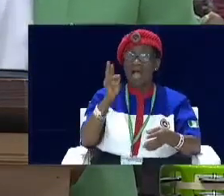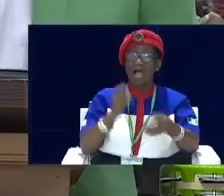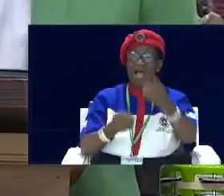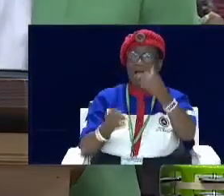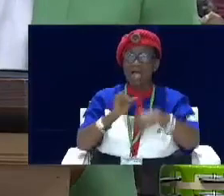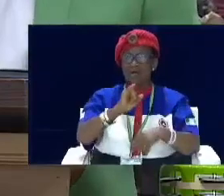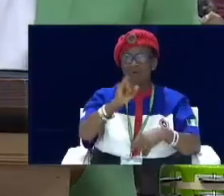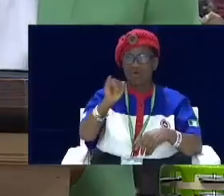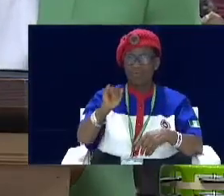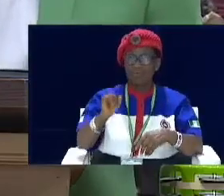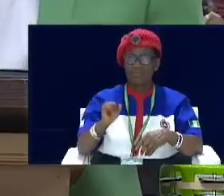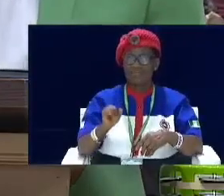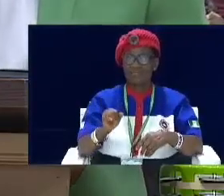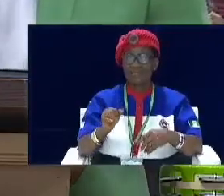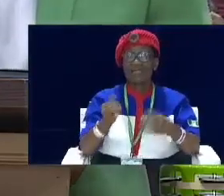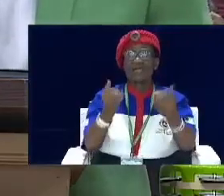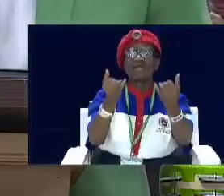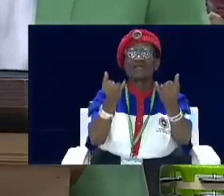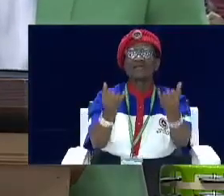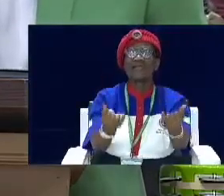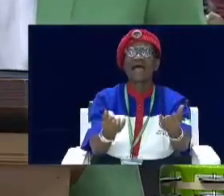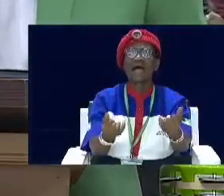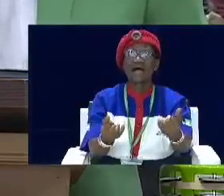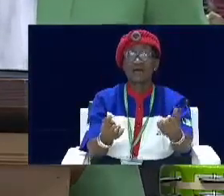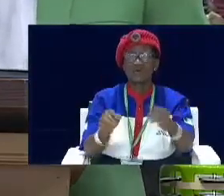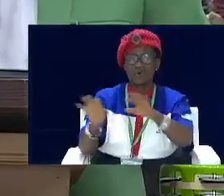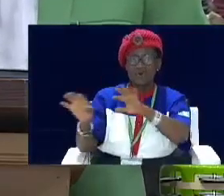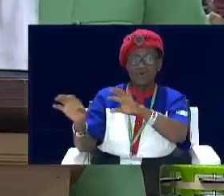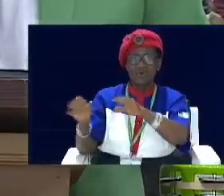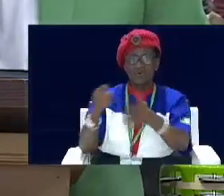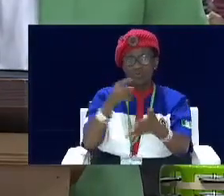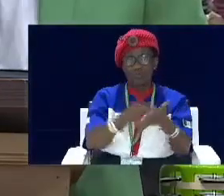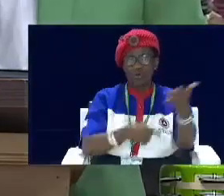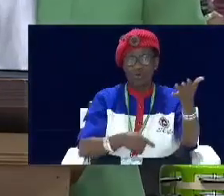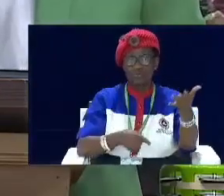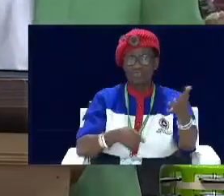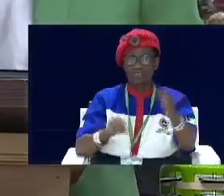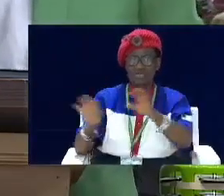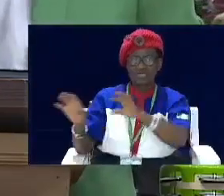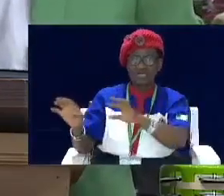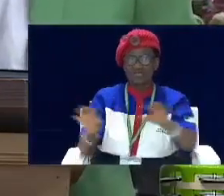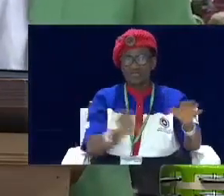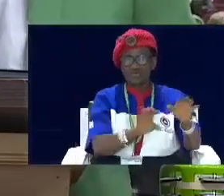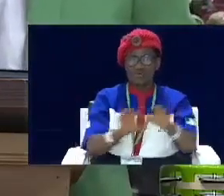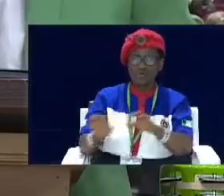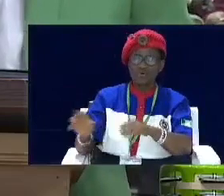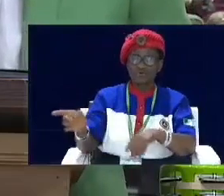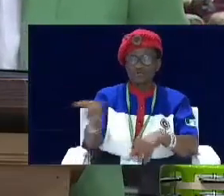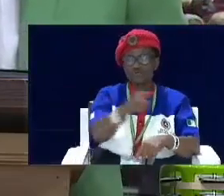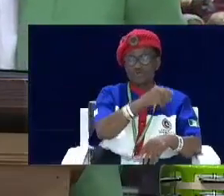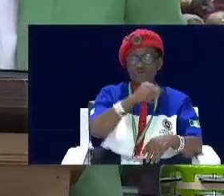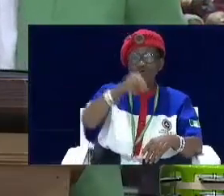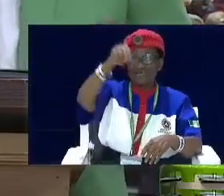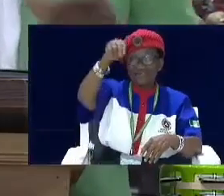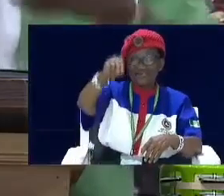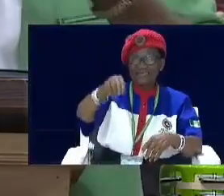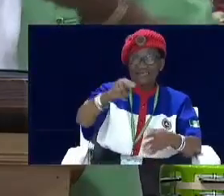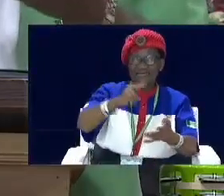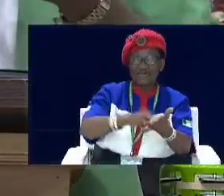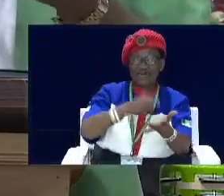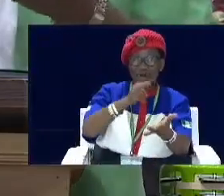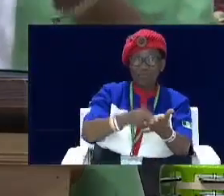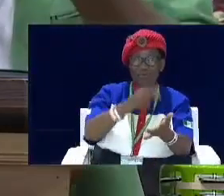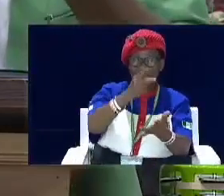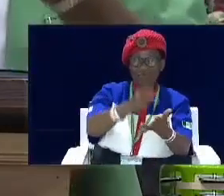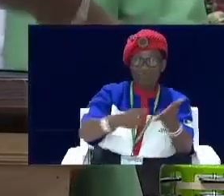Now, what do you need the double portion for? Kini ewa nilo ilopo meji yi fun? What